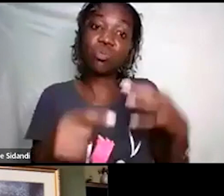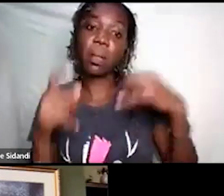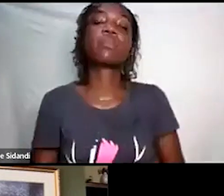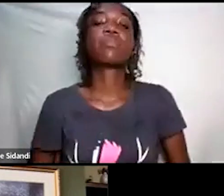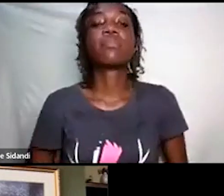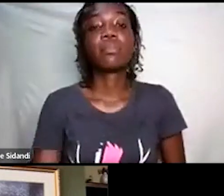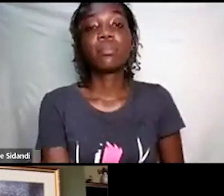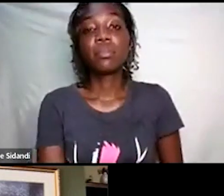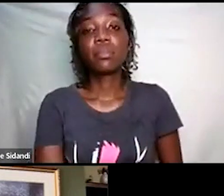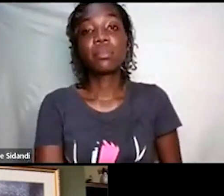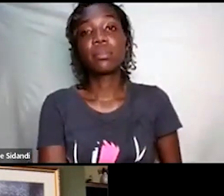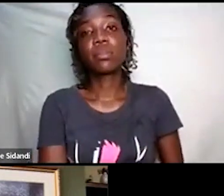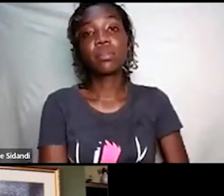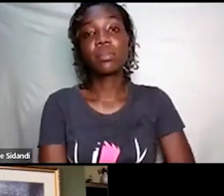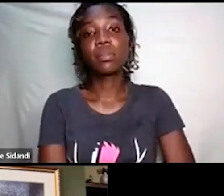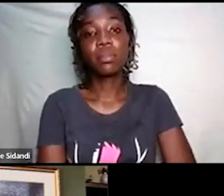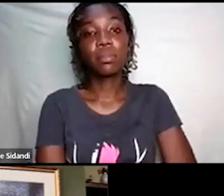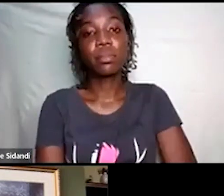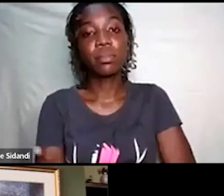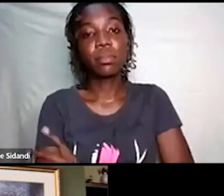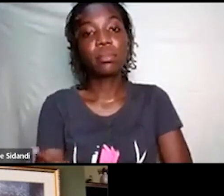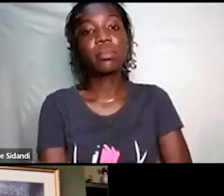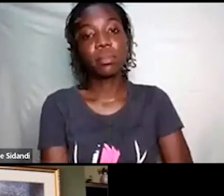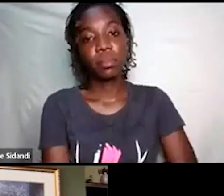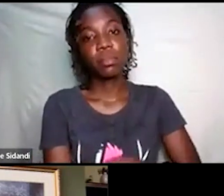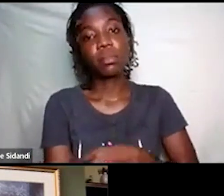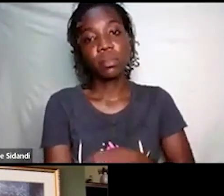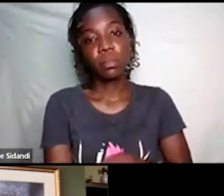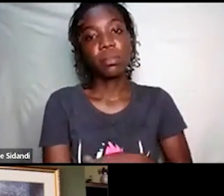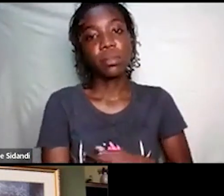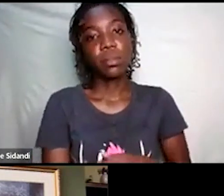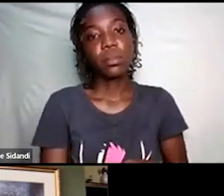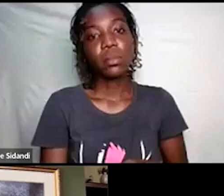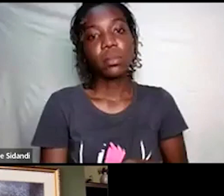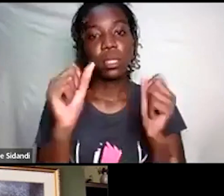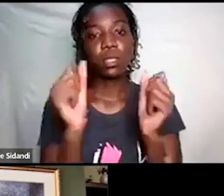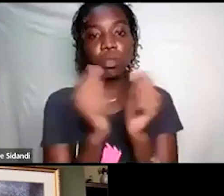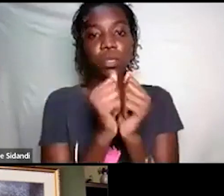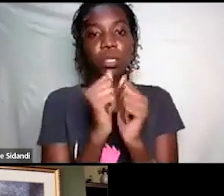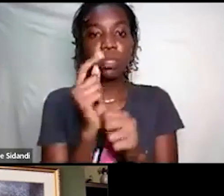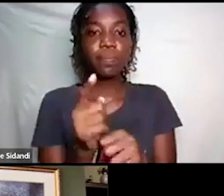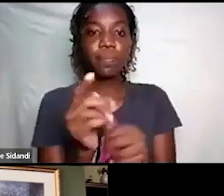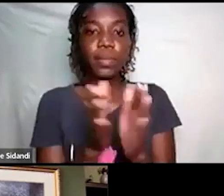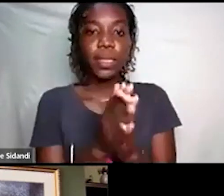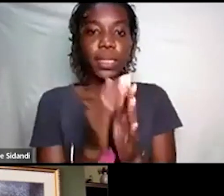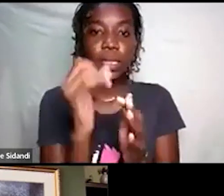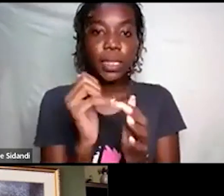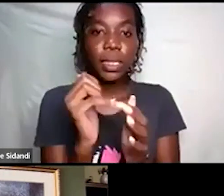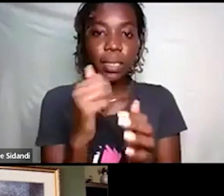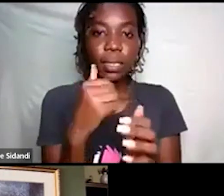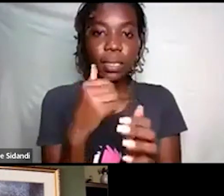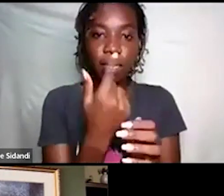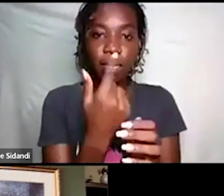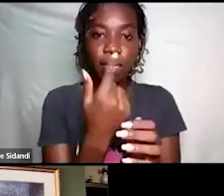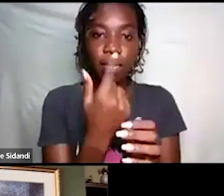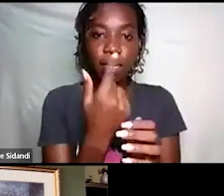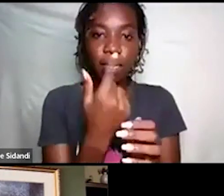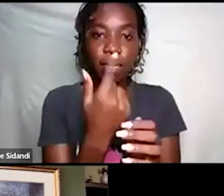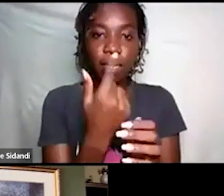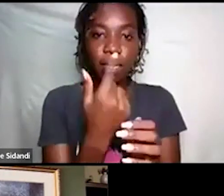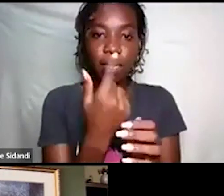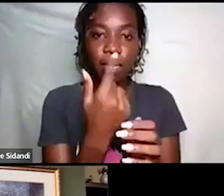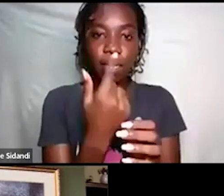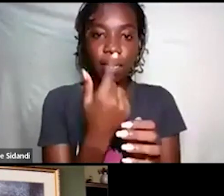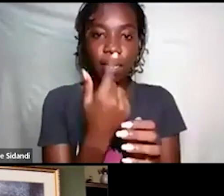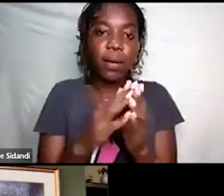Yeah. Yeah, I agree with you. Jay says, the wife to the boss wants an affair with you. She